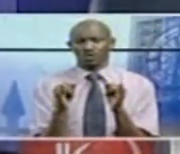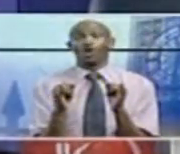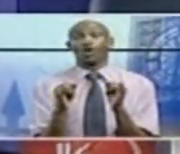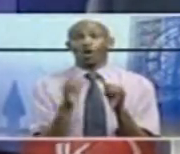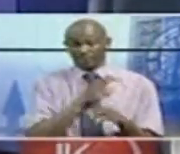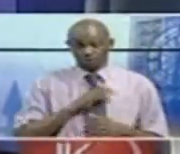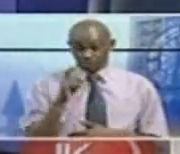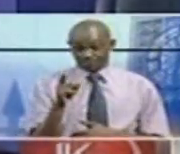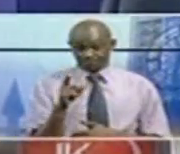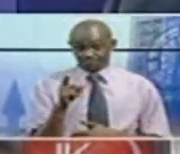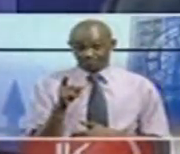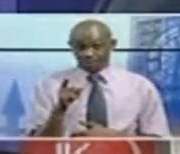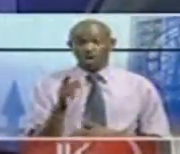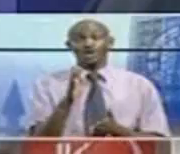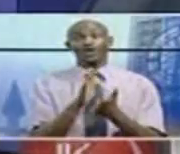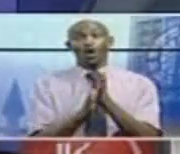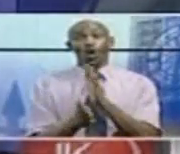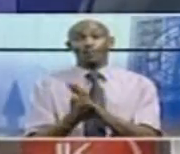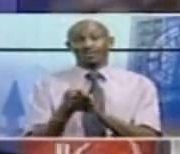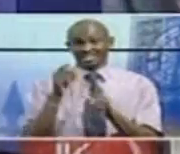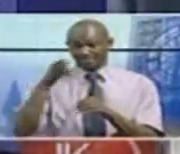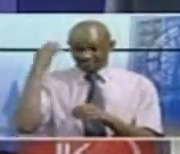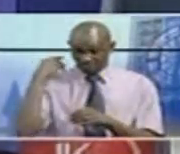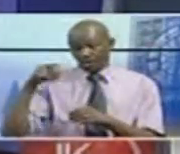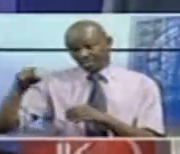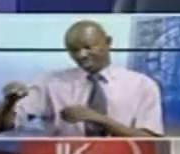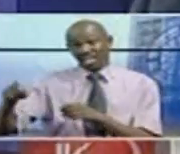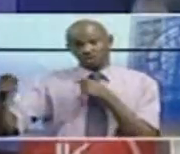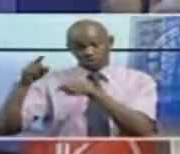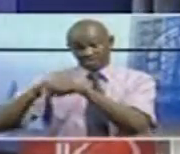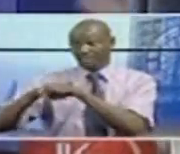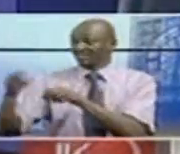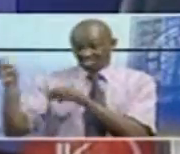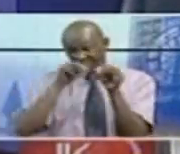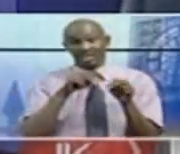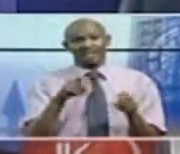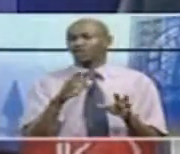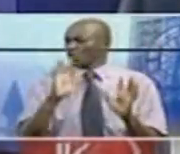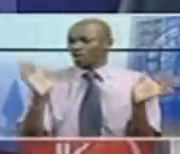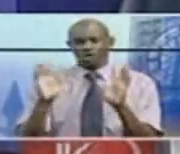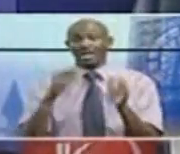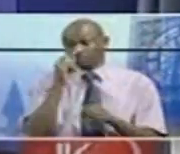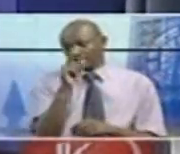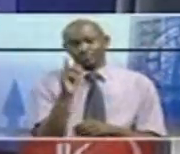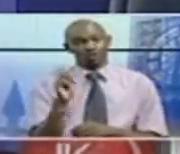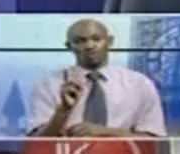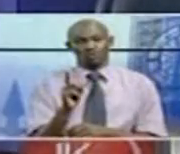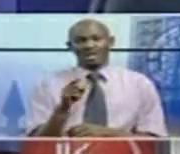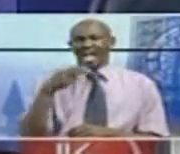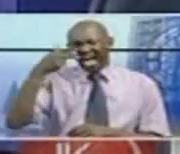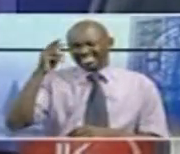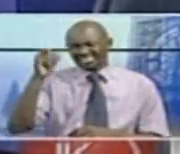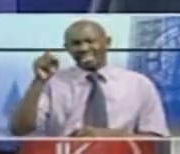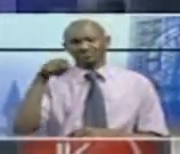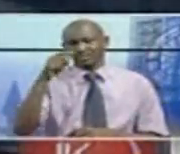commission, nobody who sat in the interim one would sit. I told them, no, we need memory. Hassan himself had